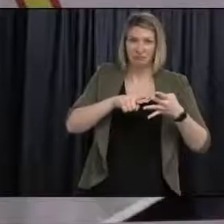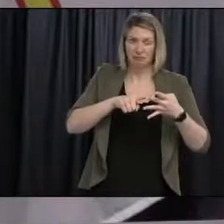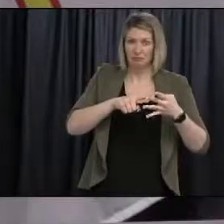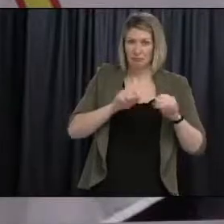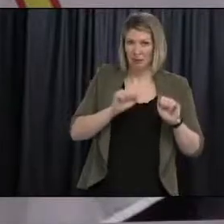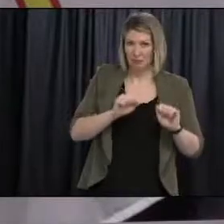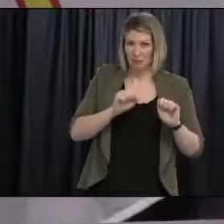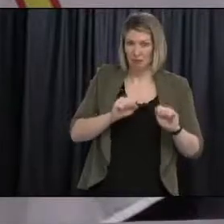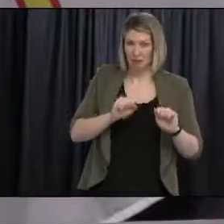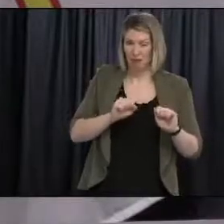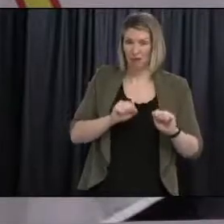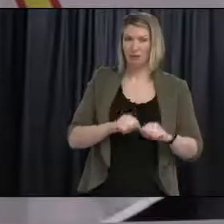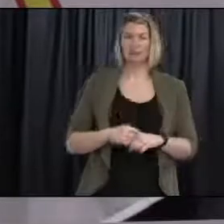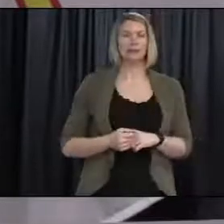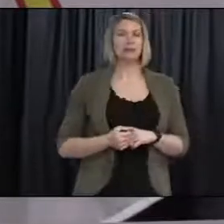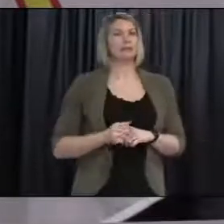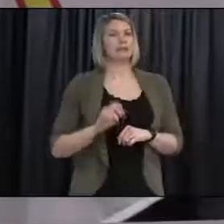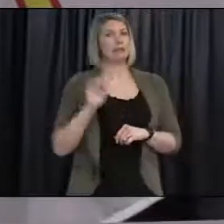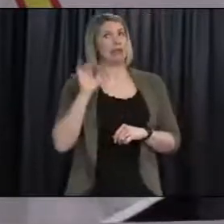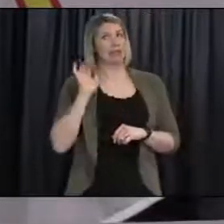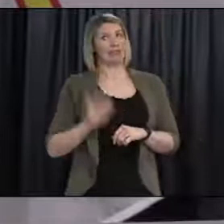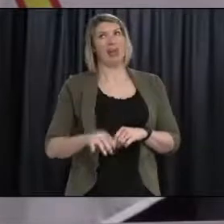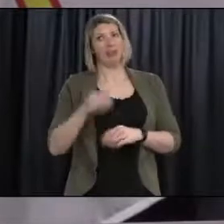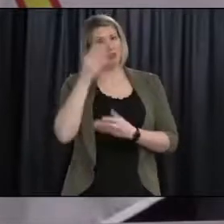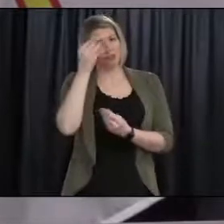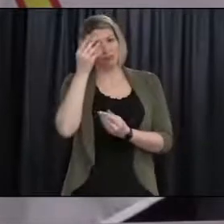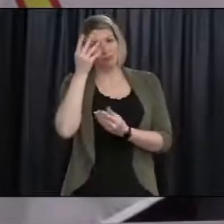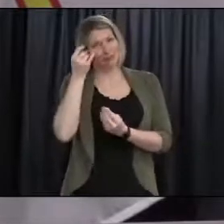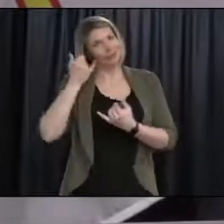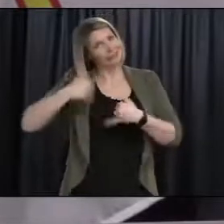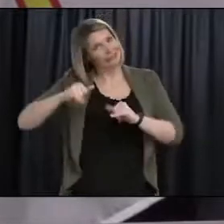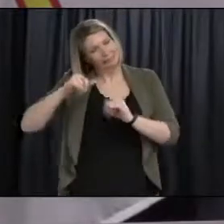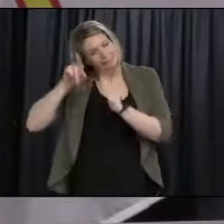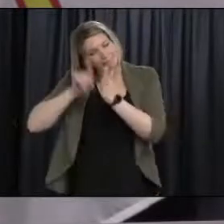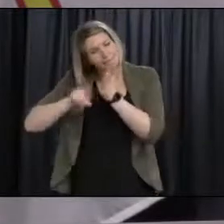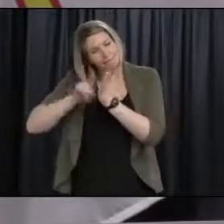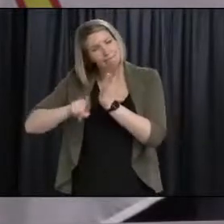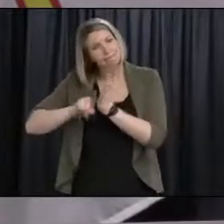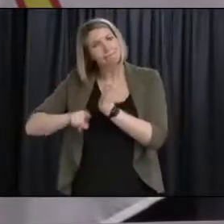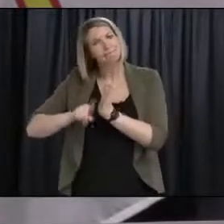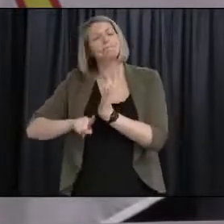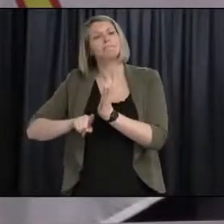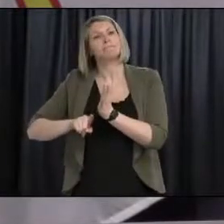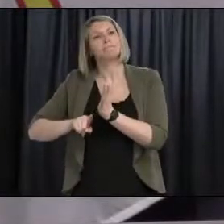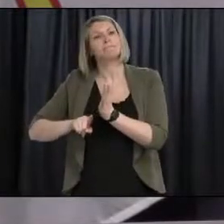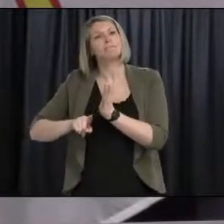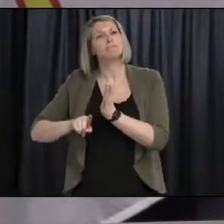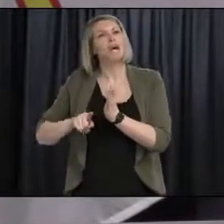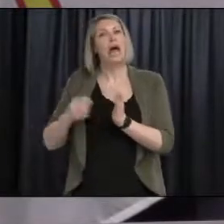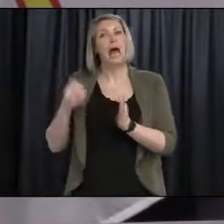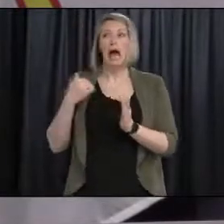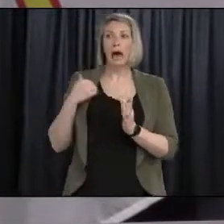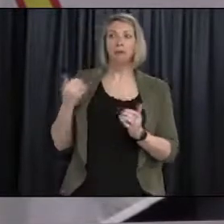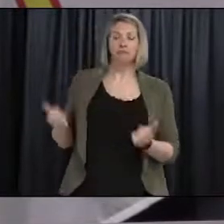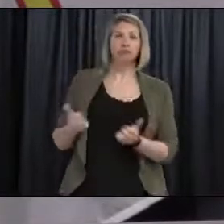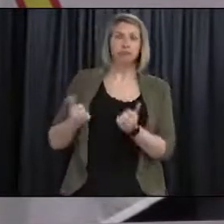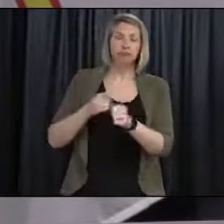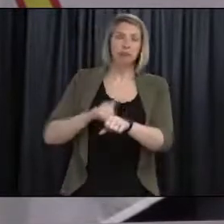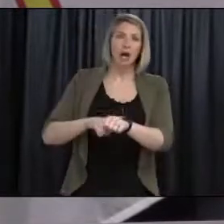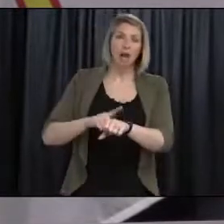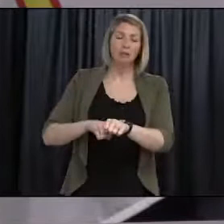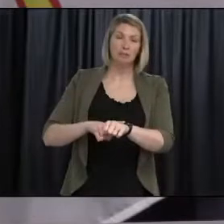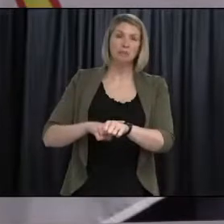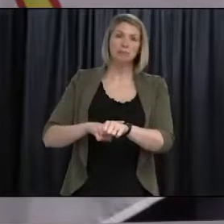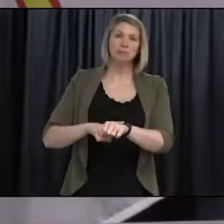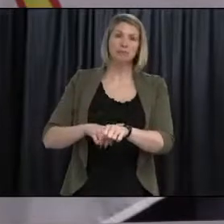So that information is still being looked at, and we expect, we do have a bit of time. There's